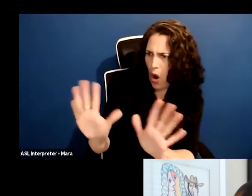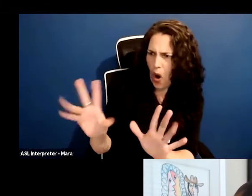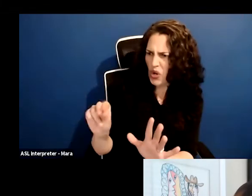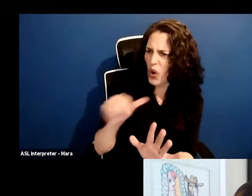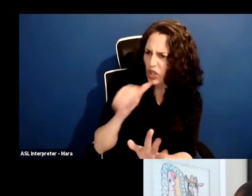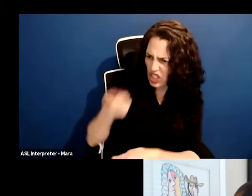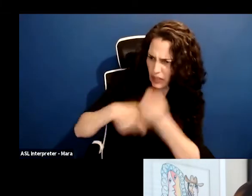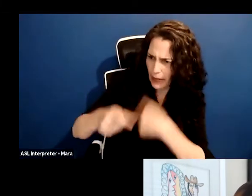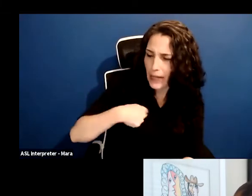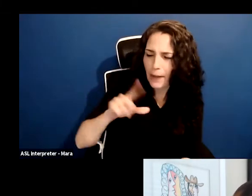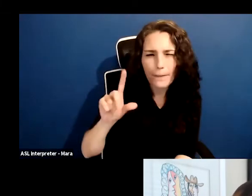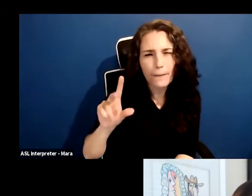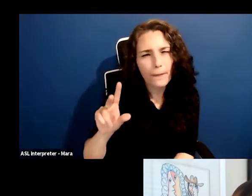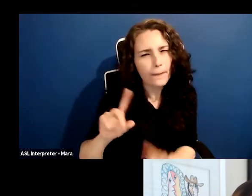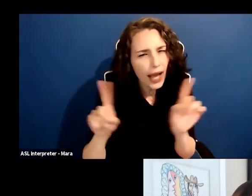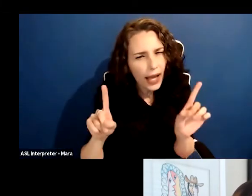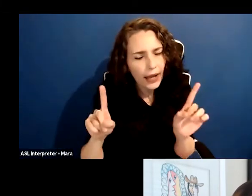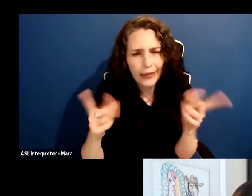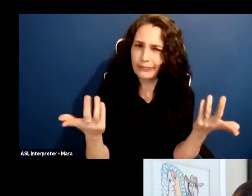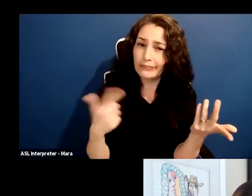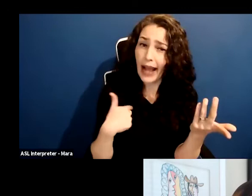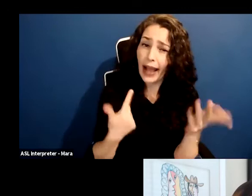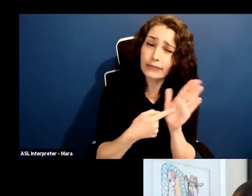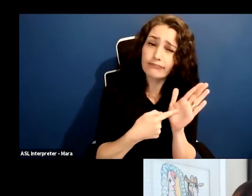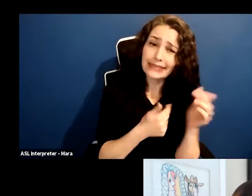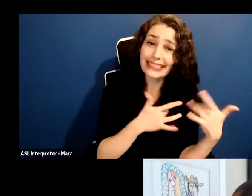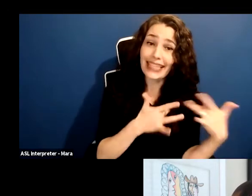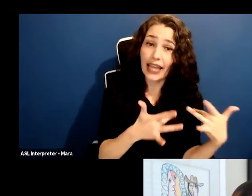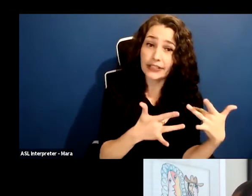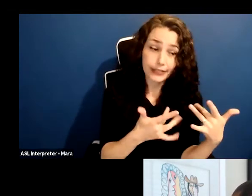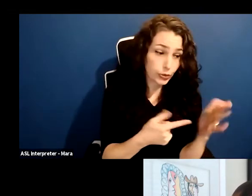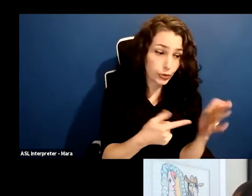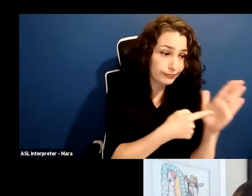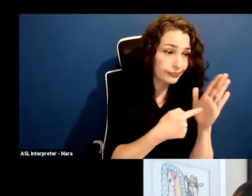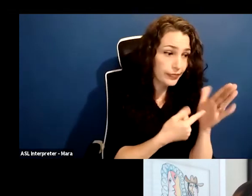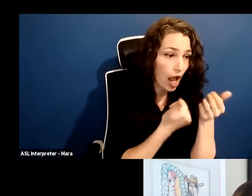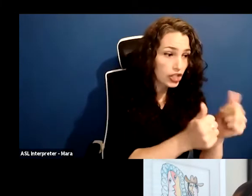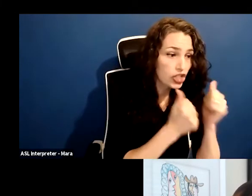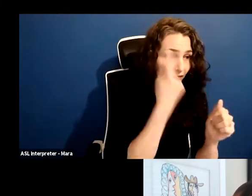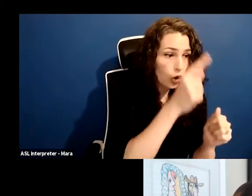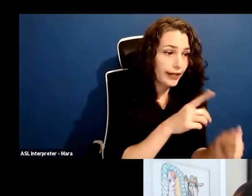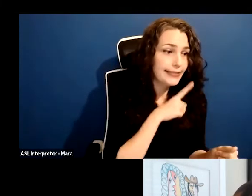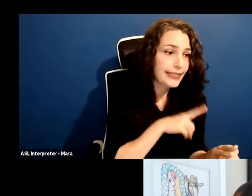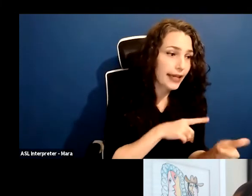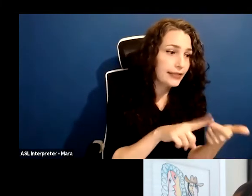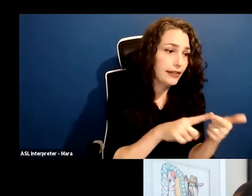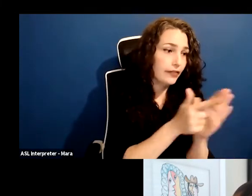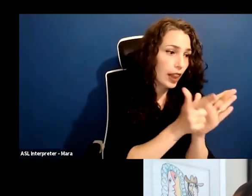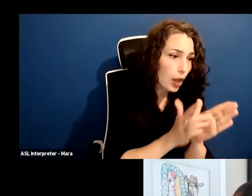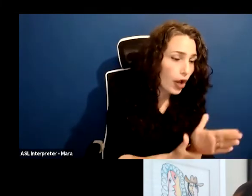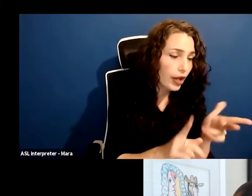terms of representation, what do I go out for? I go out for a detective or for a lawyer or for, and